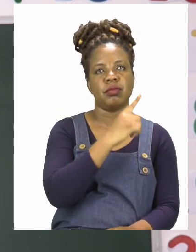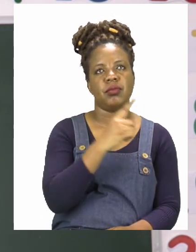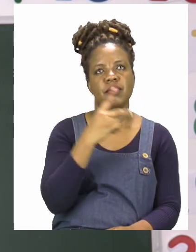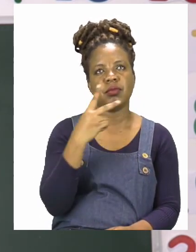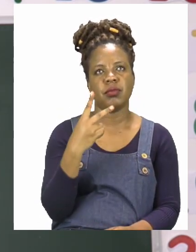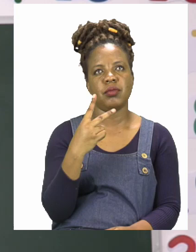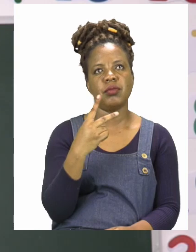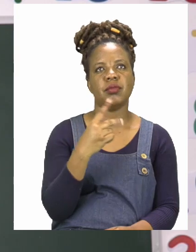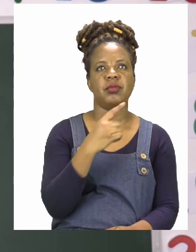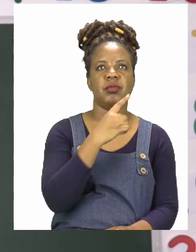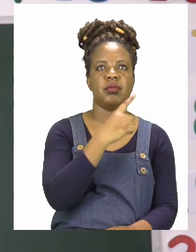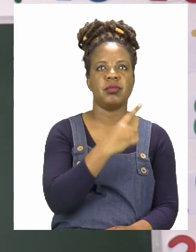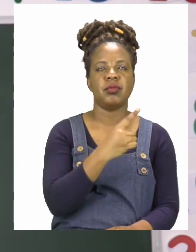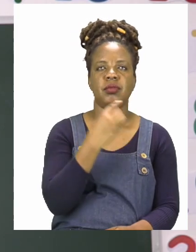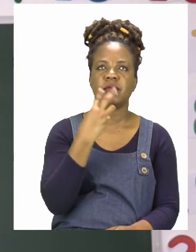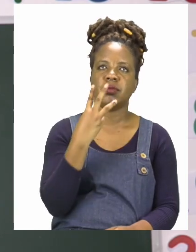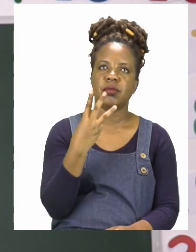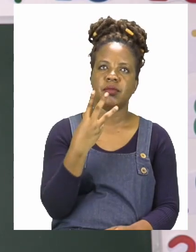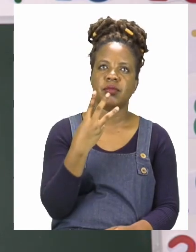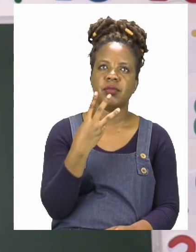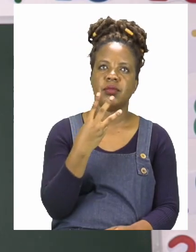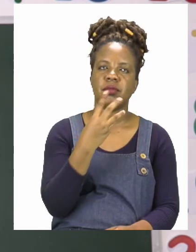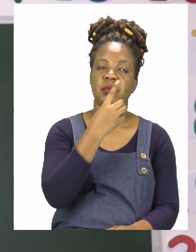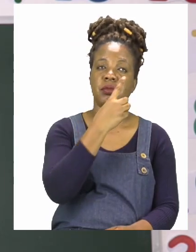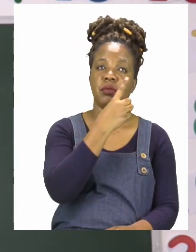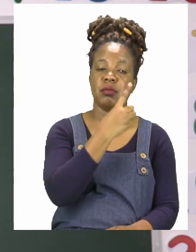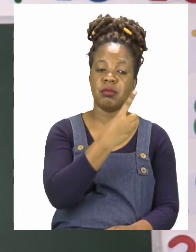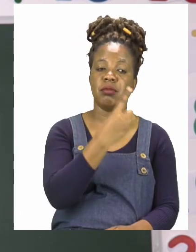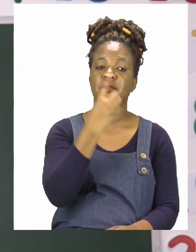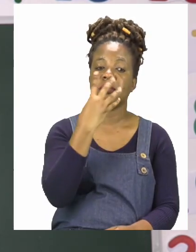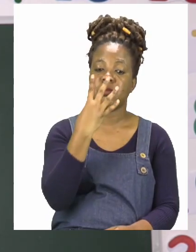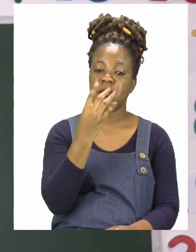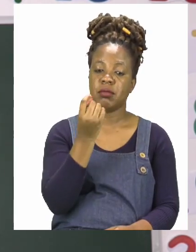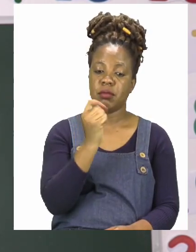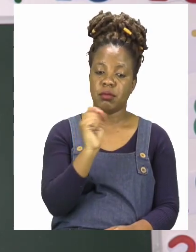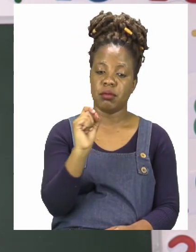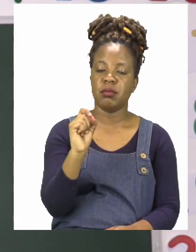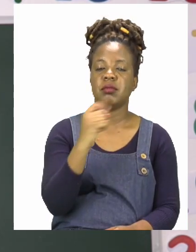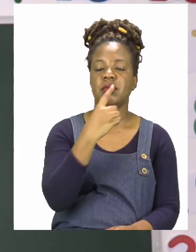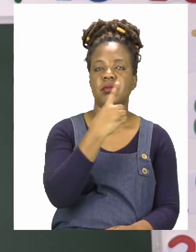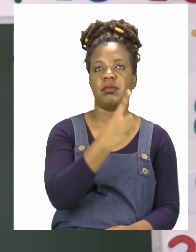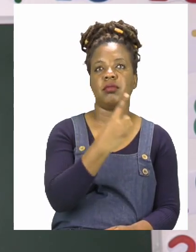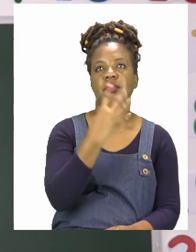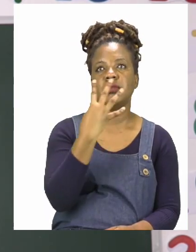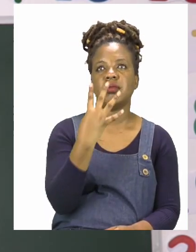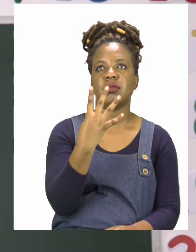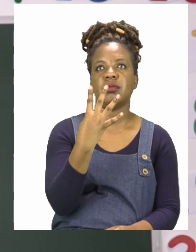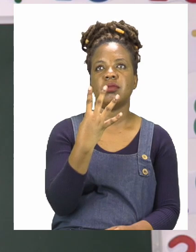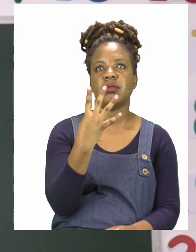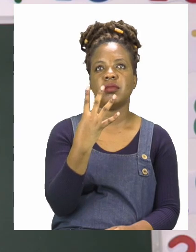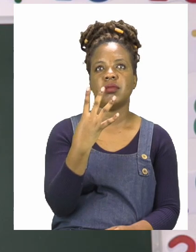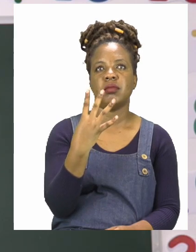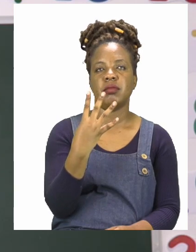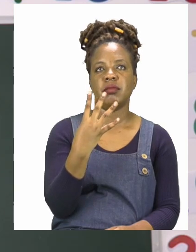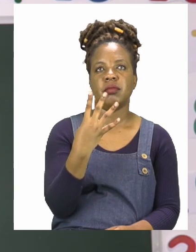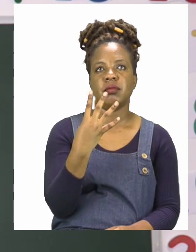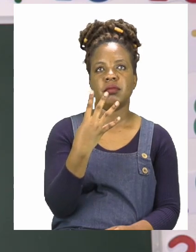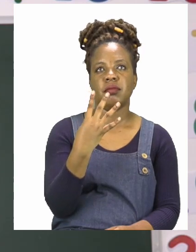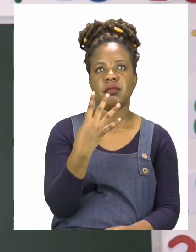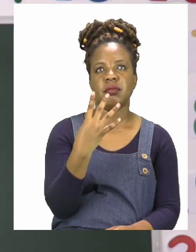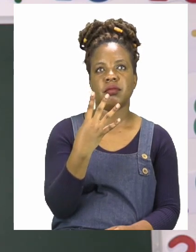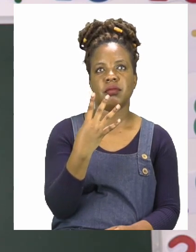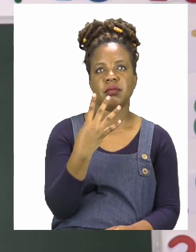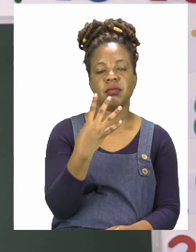12, 13. The number missing after 13 is 14.